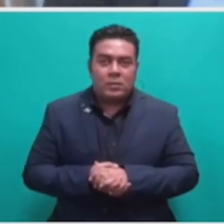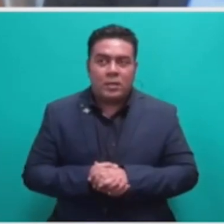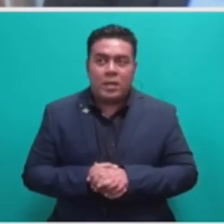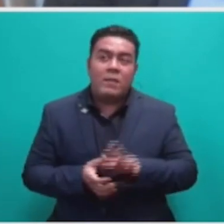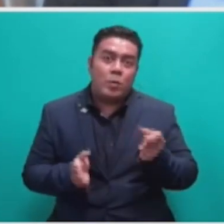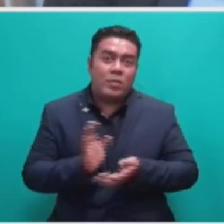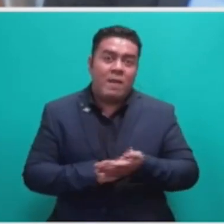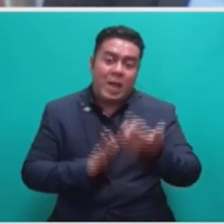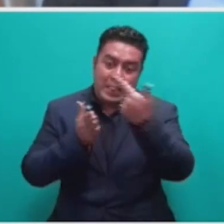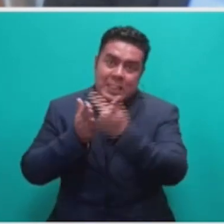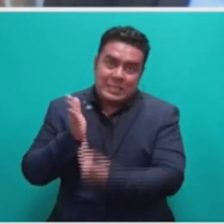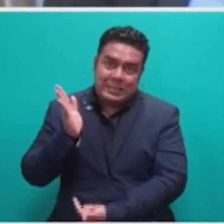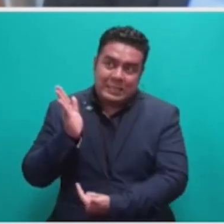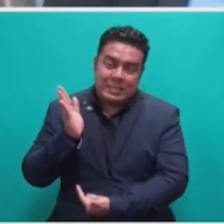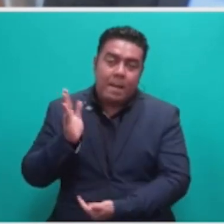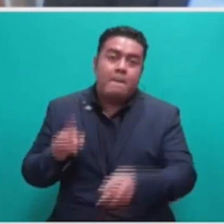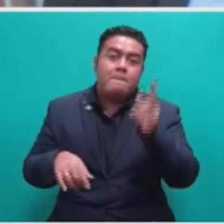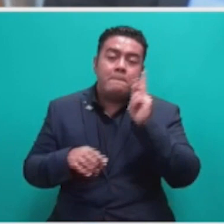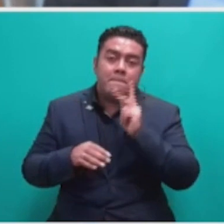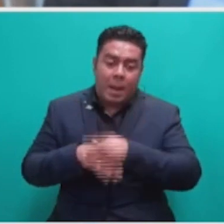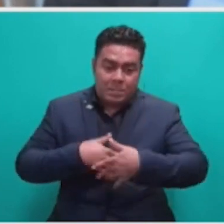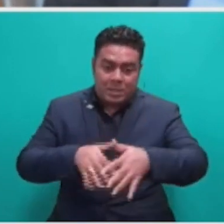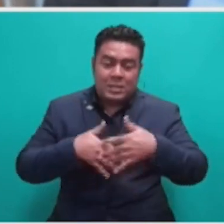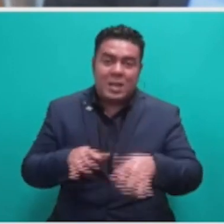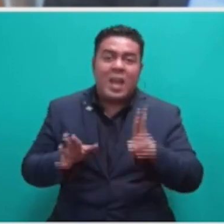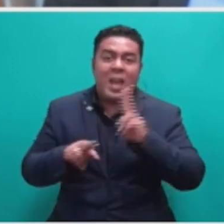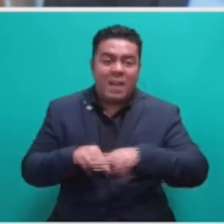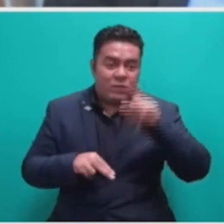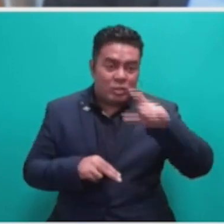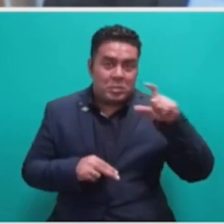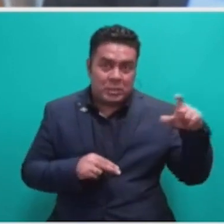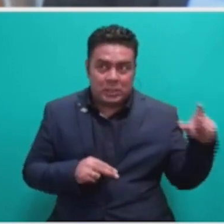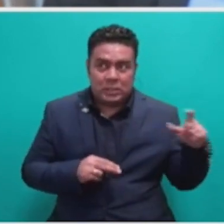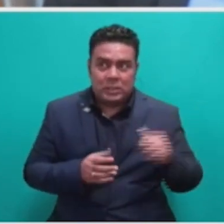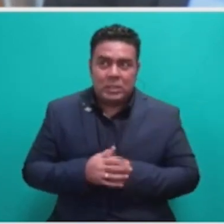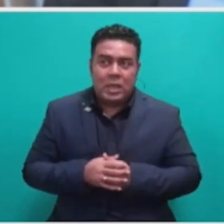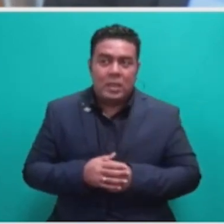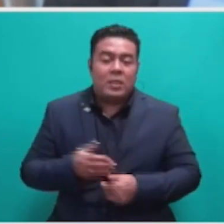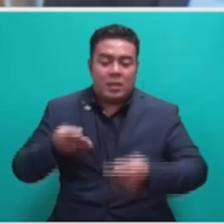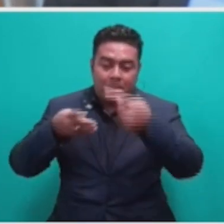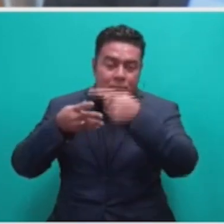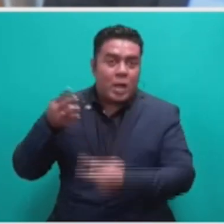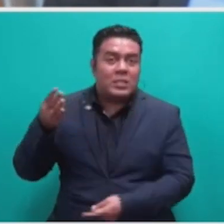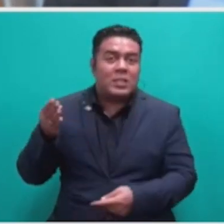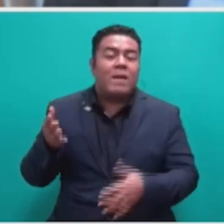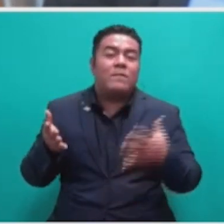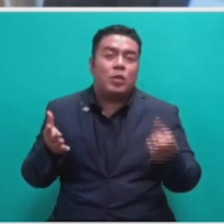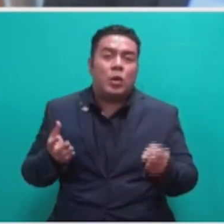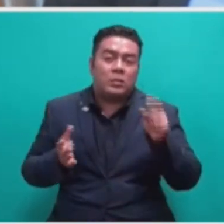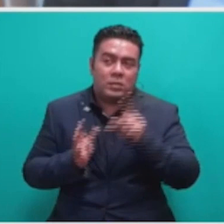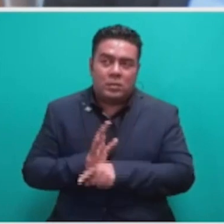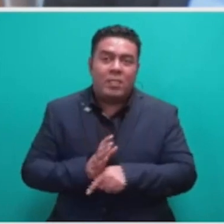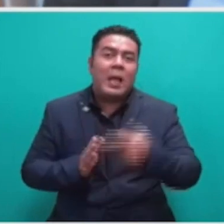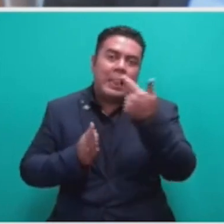even when there is a list publicly put out by the FCCC that the prices have gone down for certain items,